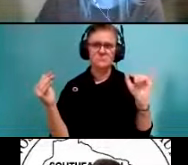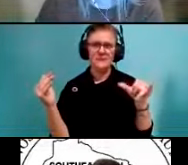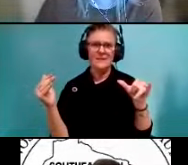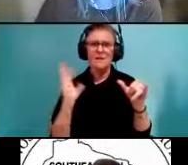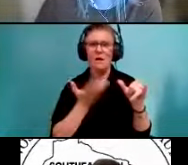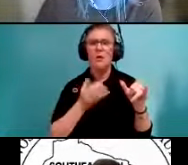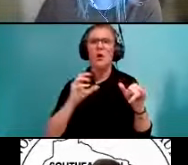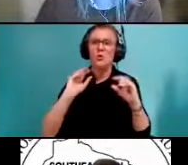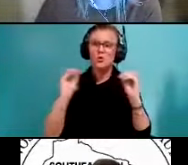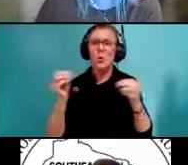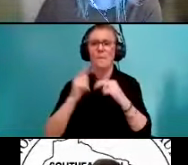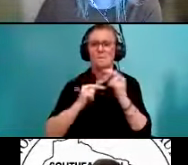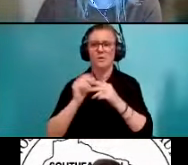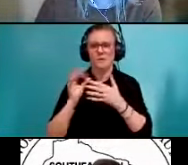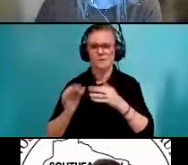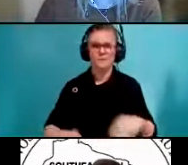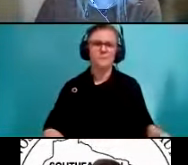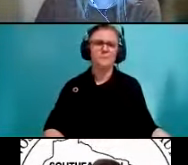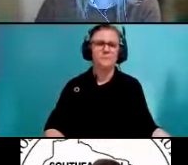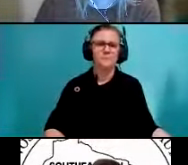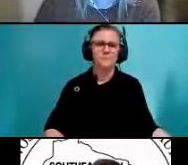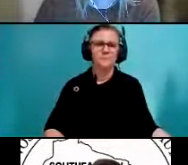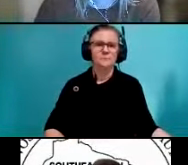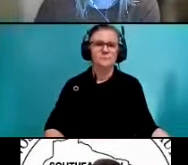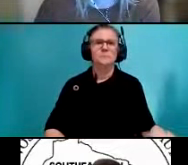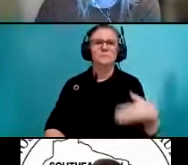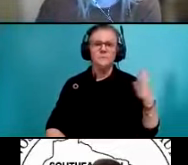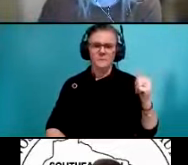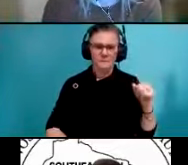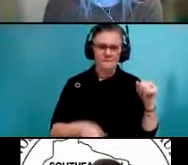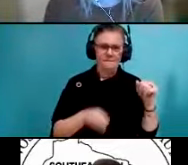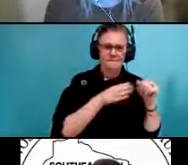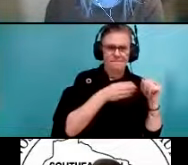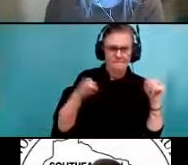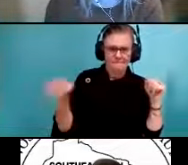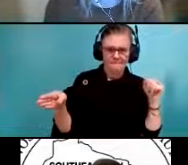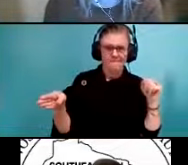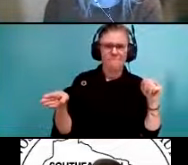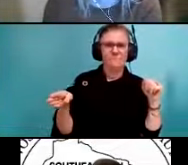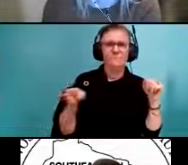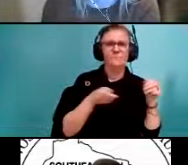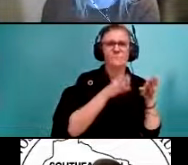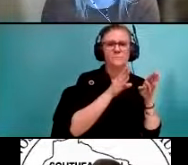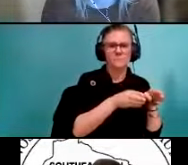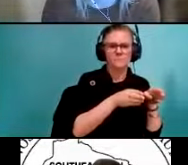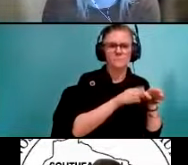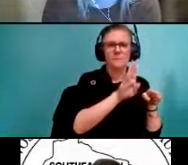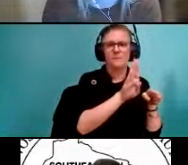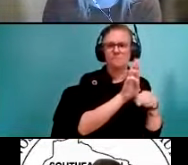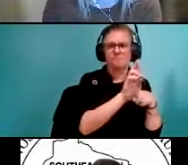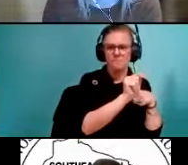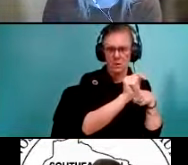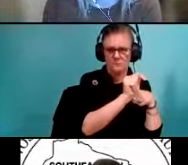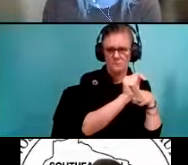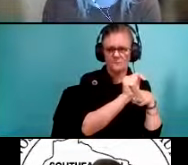option. Next slide. So for the 3 transit types, bus rapid transit,